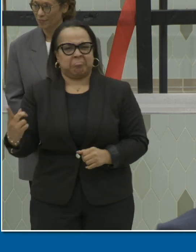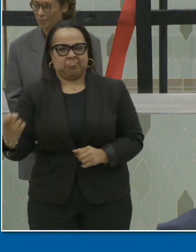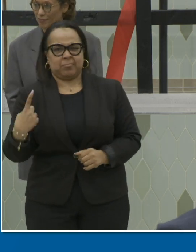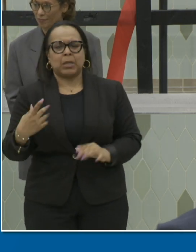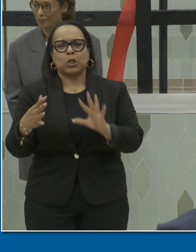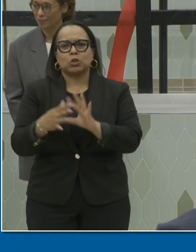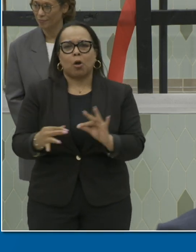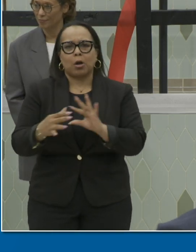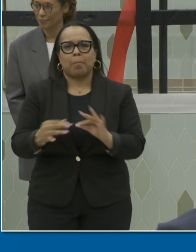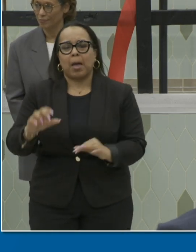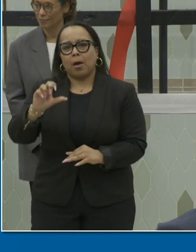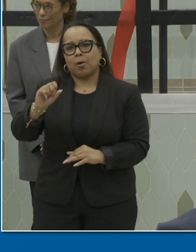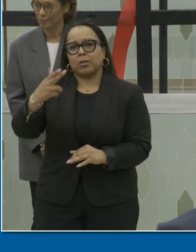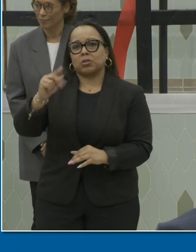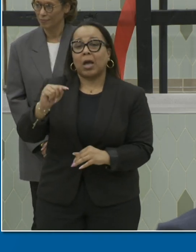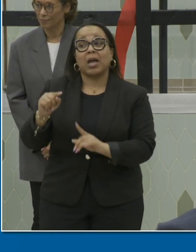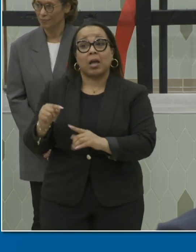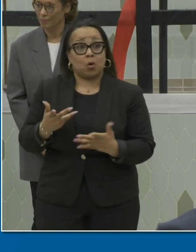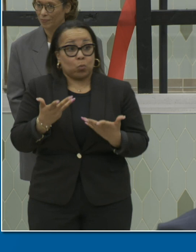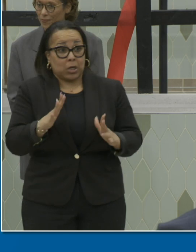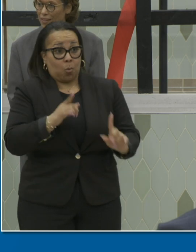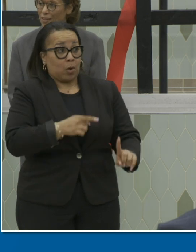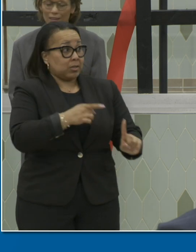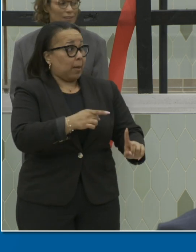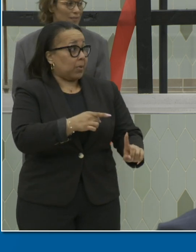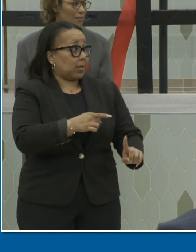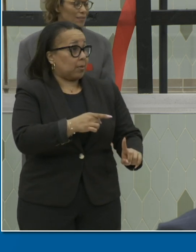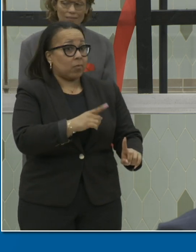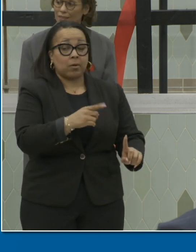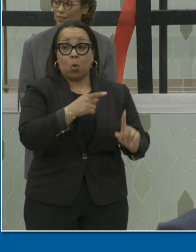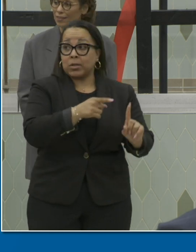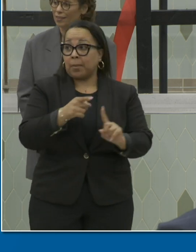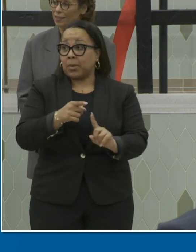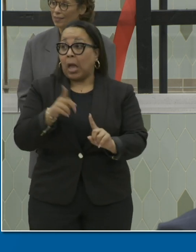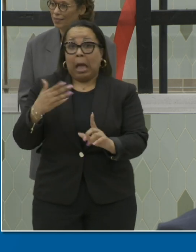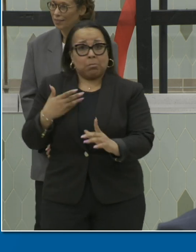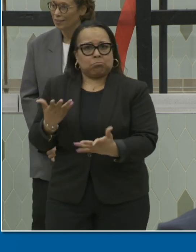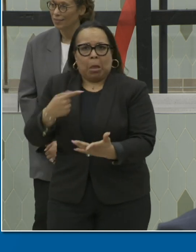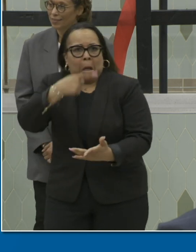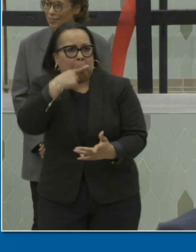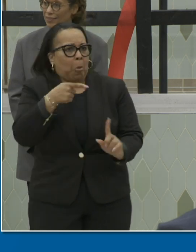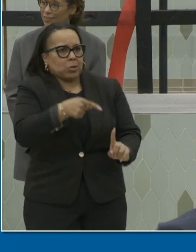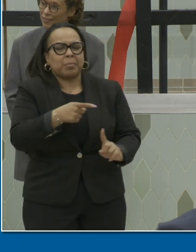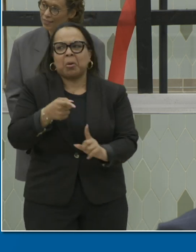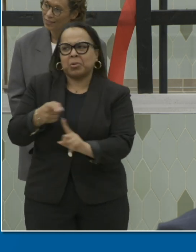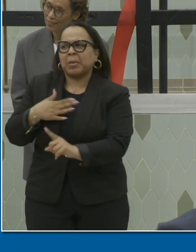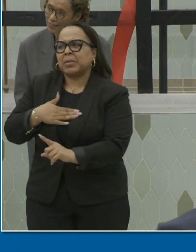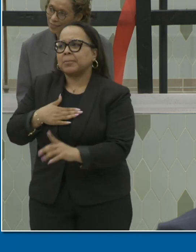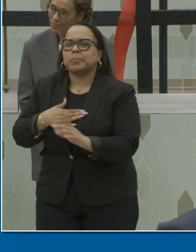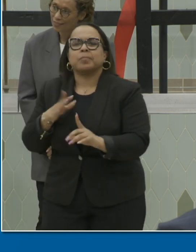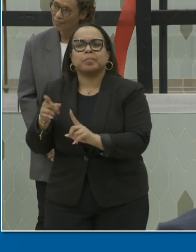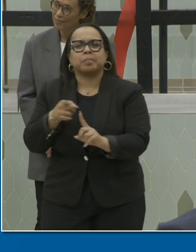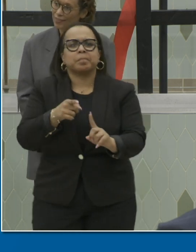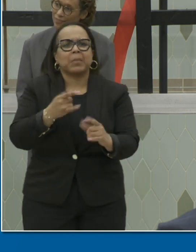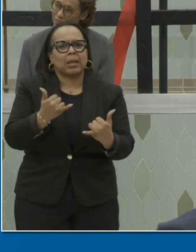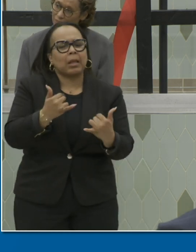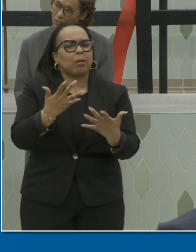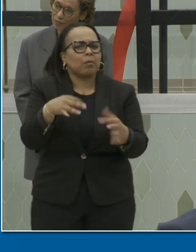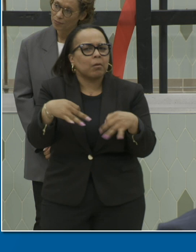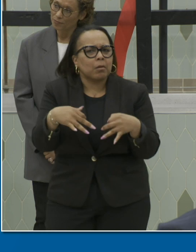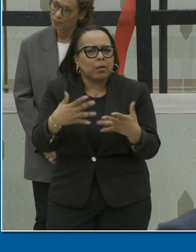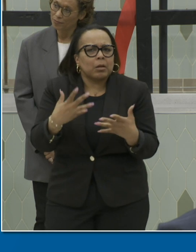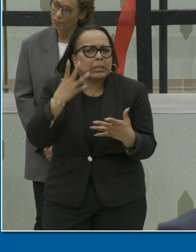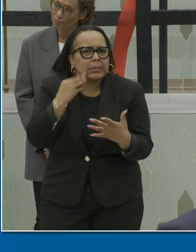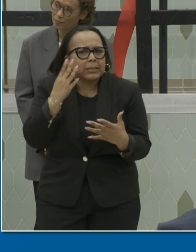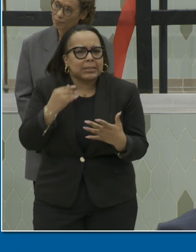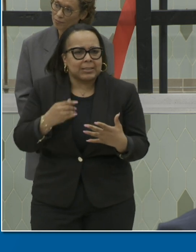Let's talk about ShotSpotter really quick. Are we done with on-topic? Any other on-topic? No, I can do on-topic. All right, could go you, on-topic. Please, thank you. Talk about what it's like